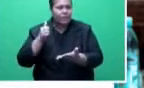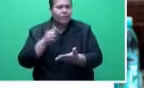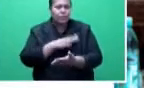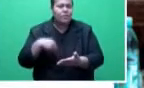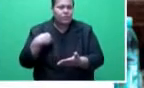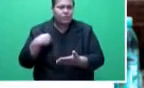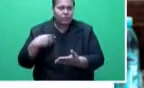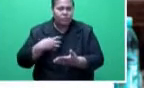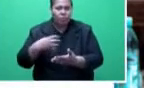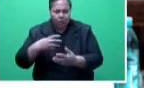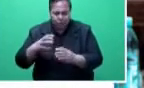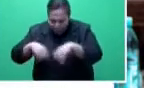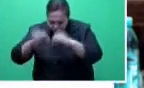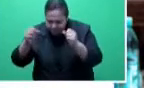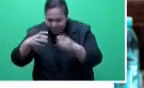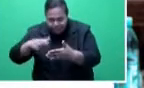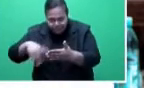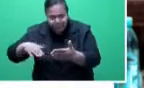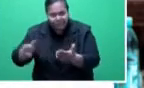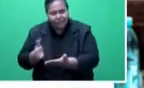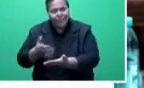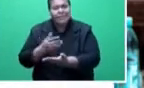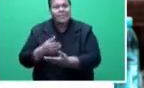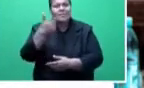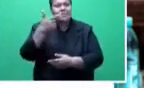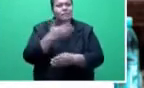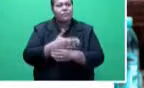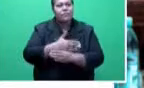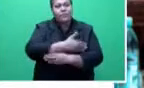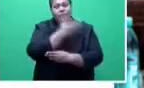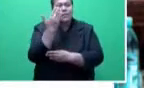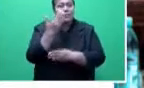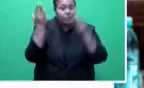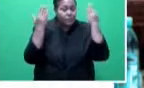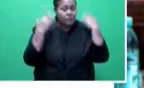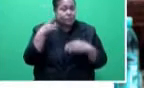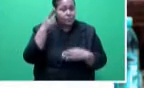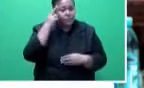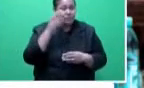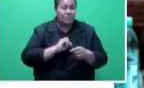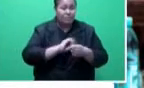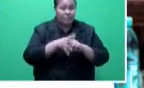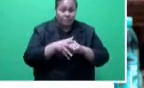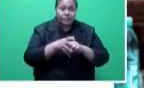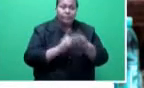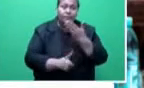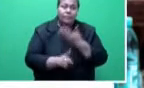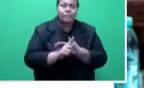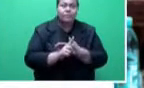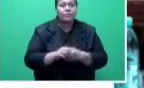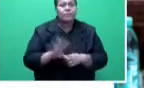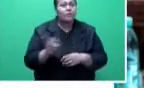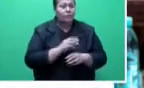and processing within 7 working days. Mr. Speaker said during the peak of COVID-19, that is